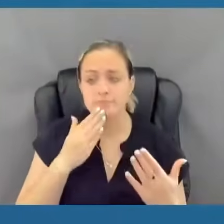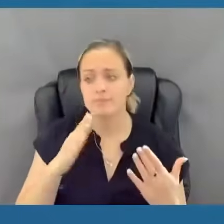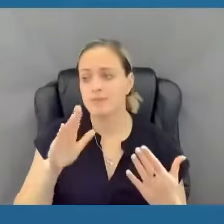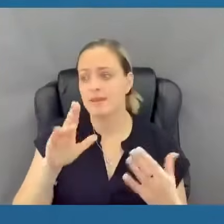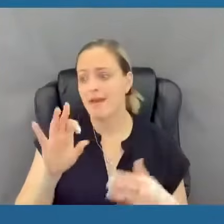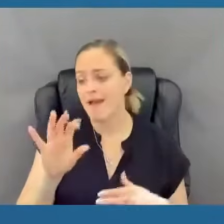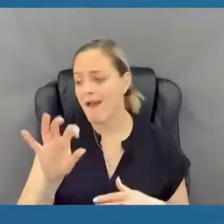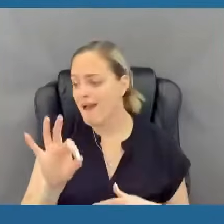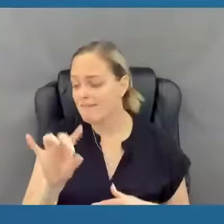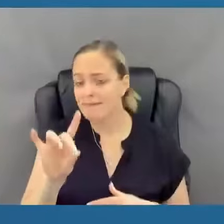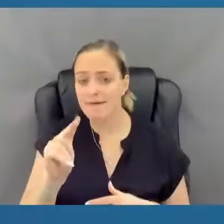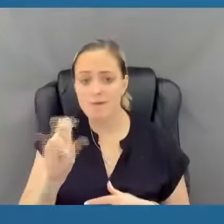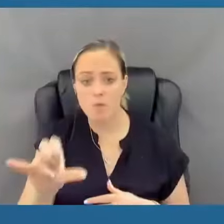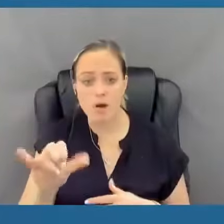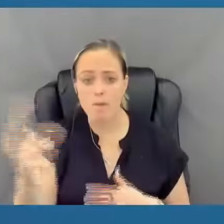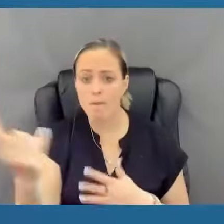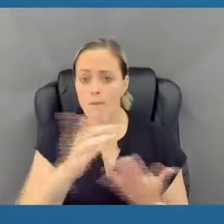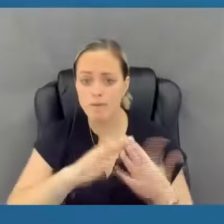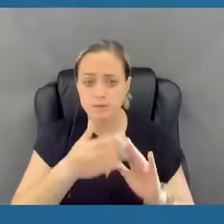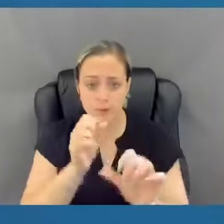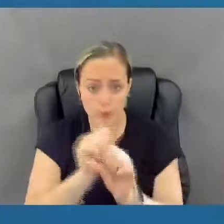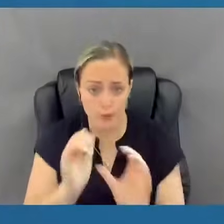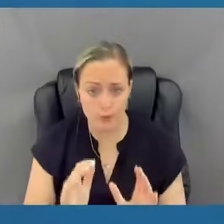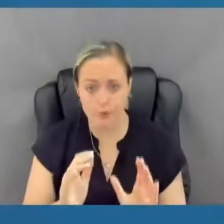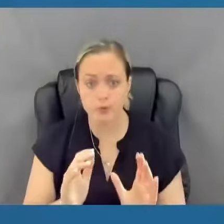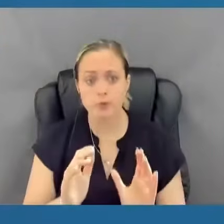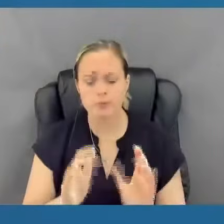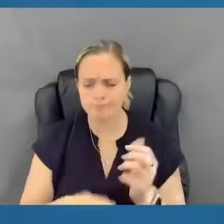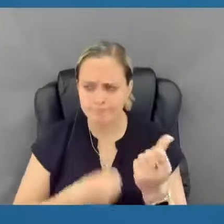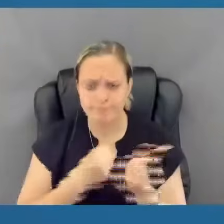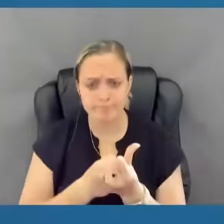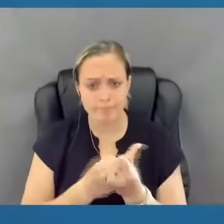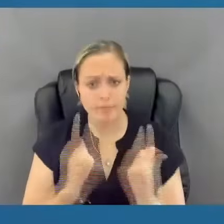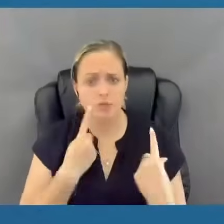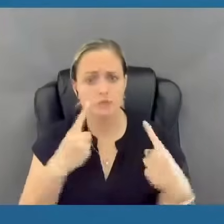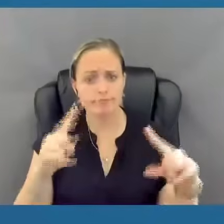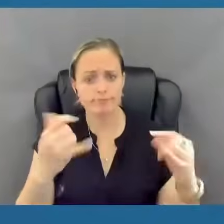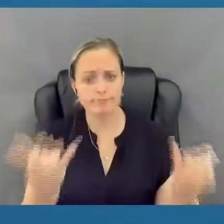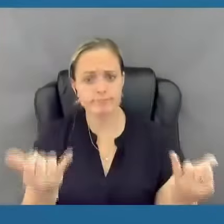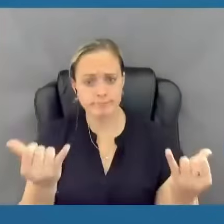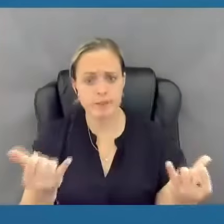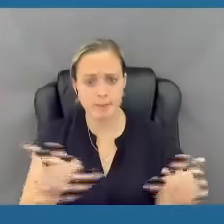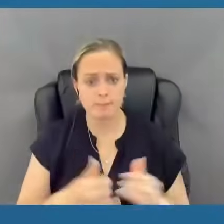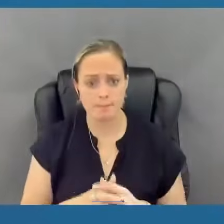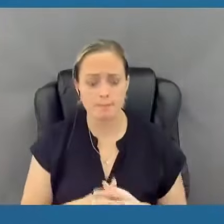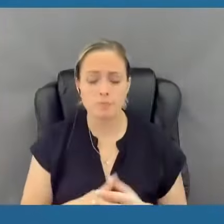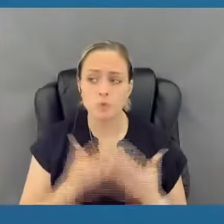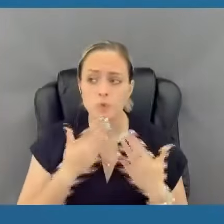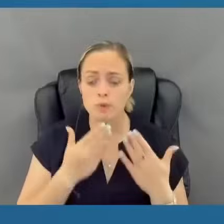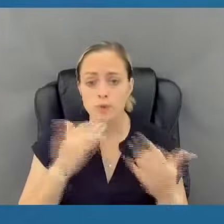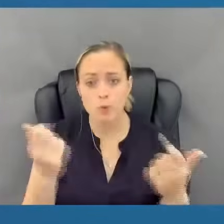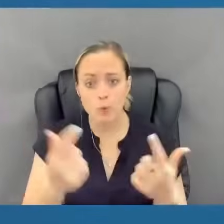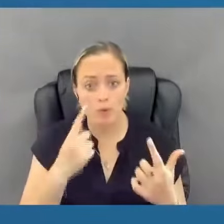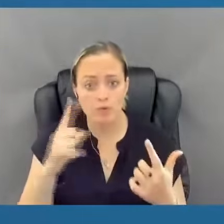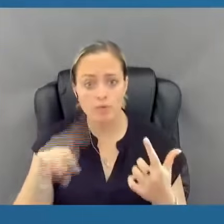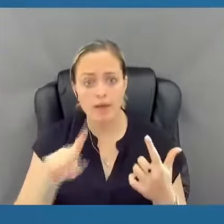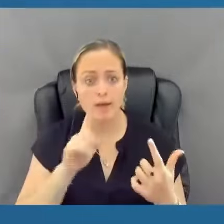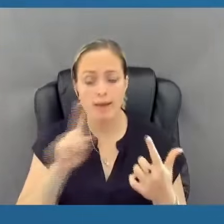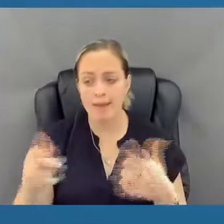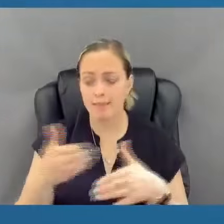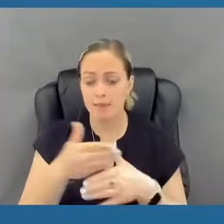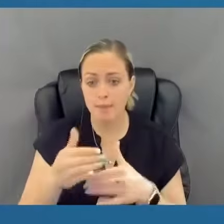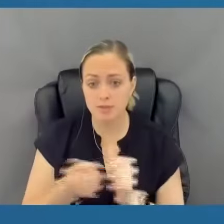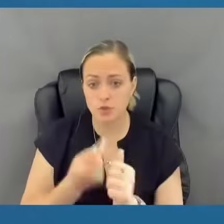FDNY, all of our city workers help make today possible. Shout out and thanks as well. We have the ambassador to the UN from